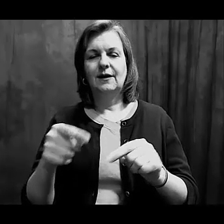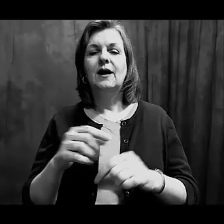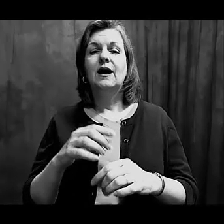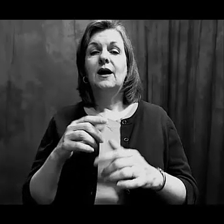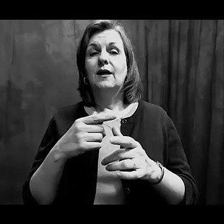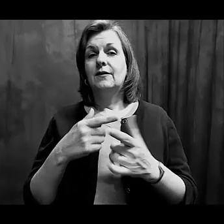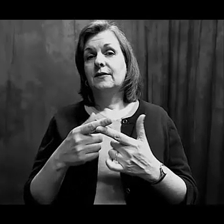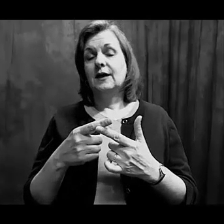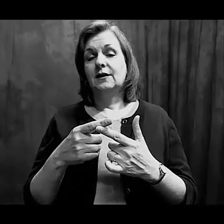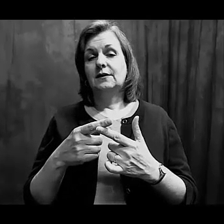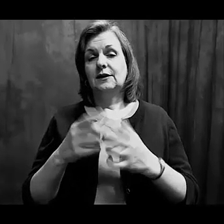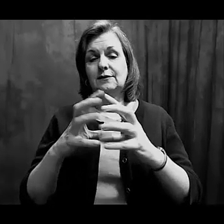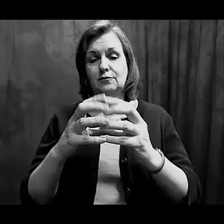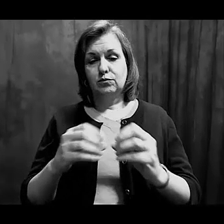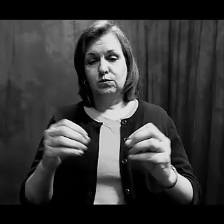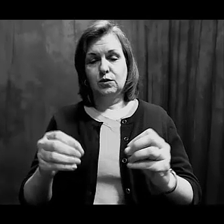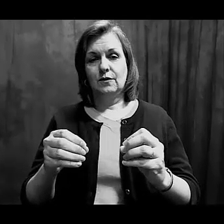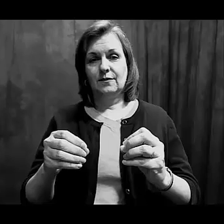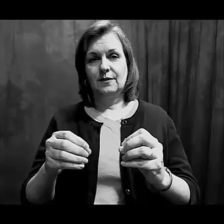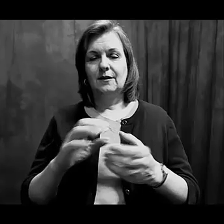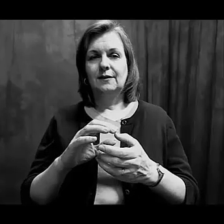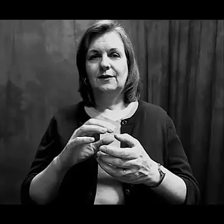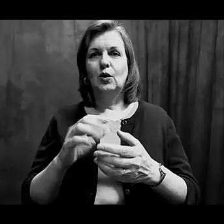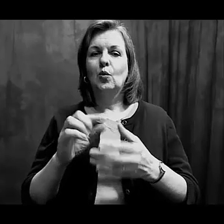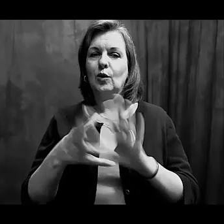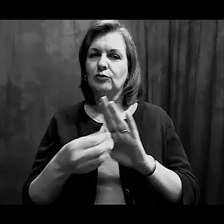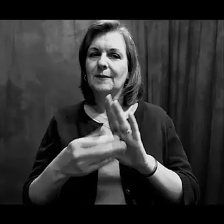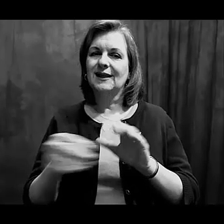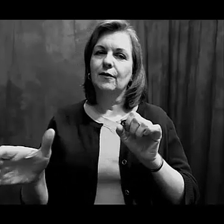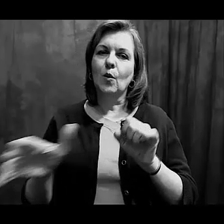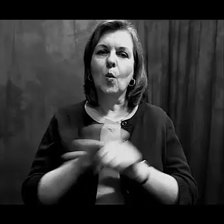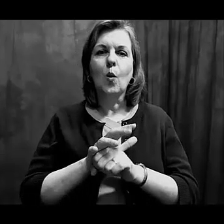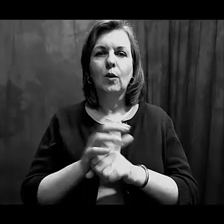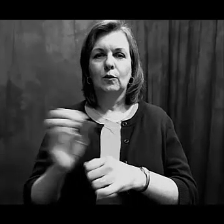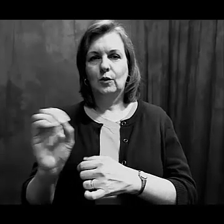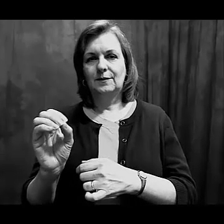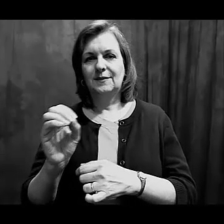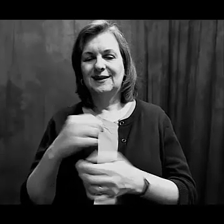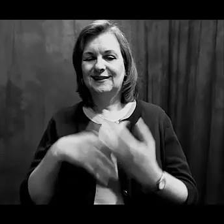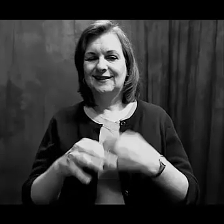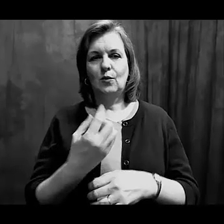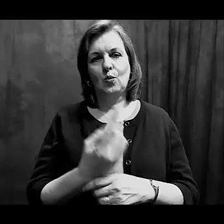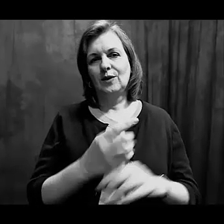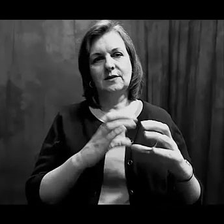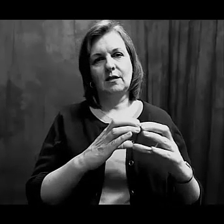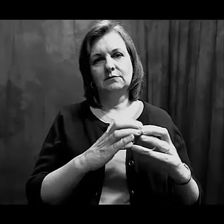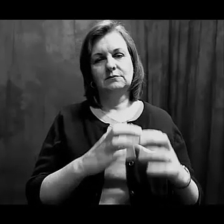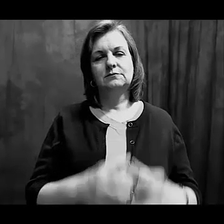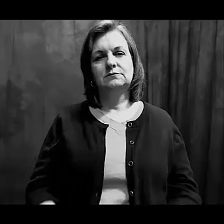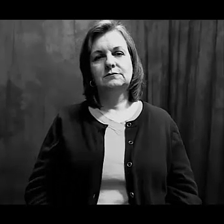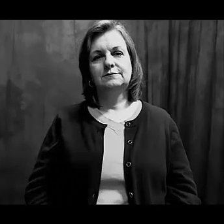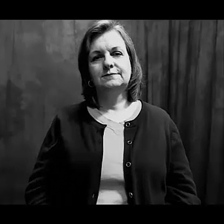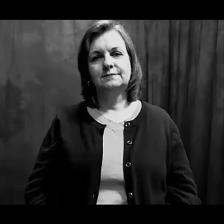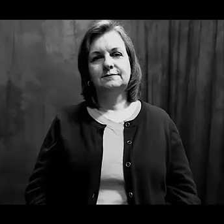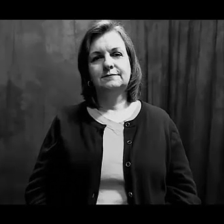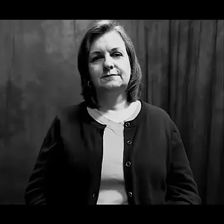is mitosis at its heart. In this case, using it for entire organism replication rather than just cell replication.